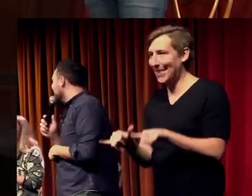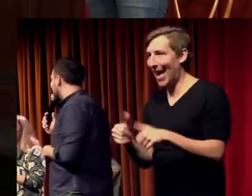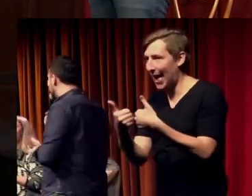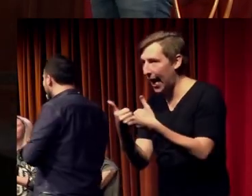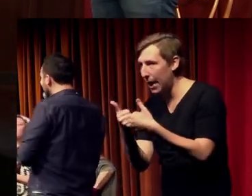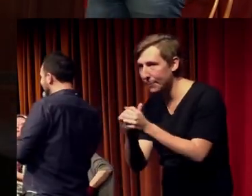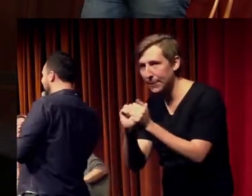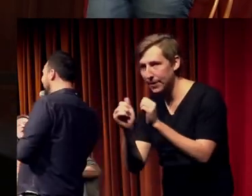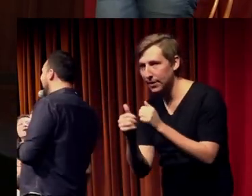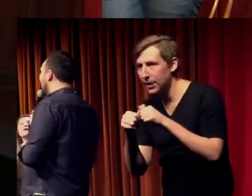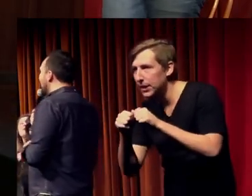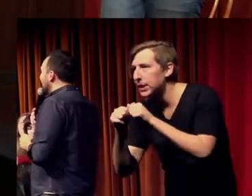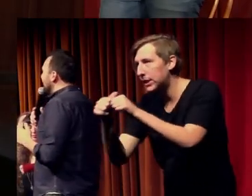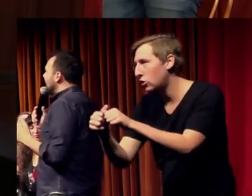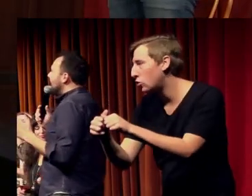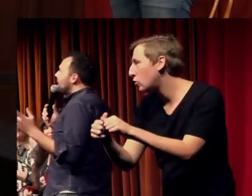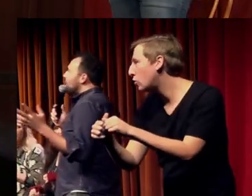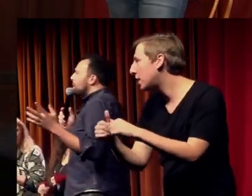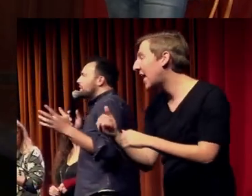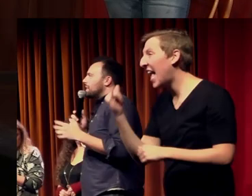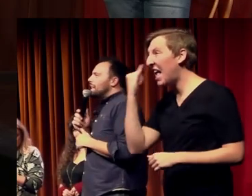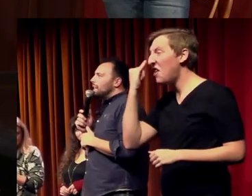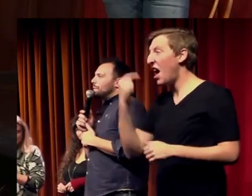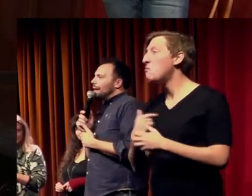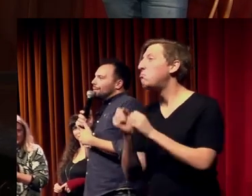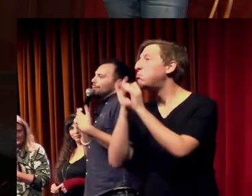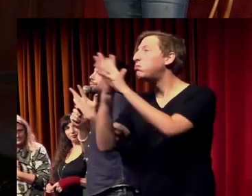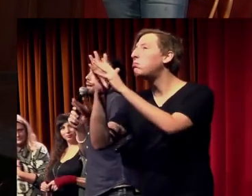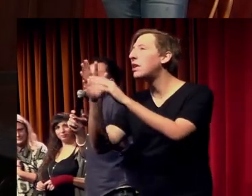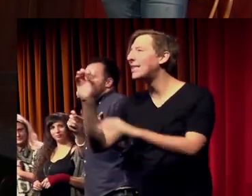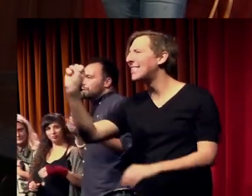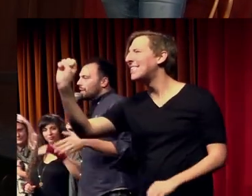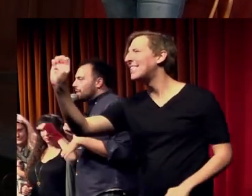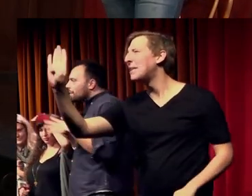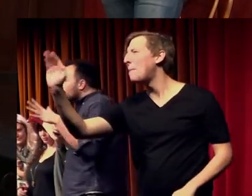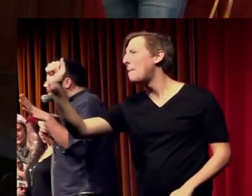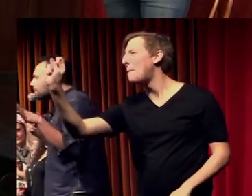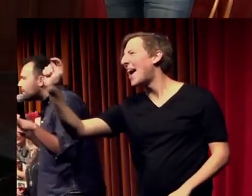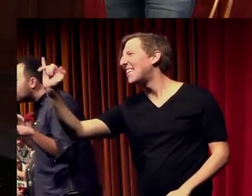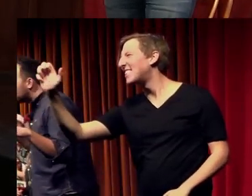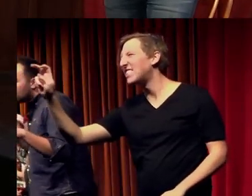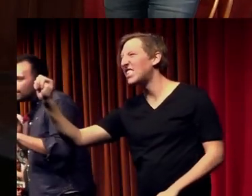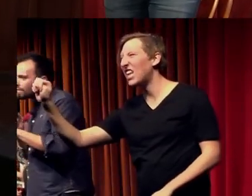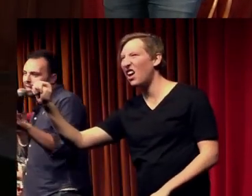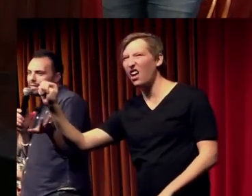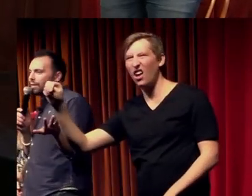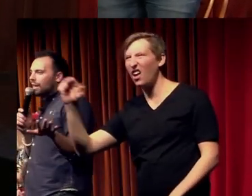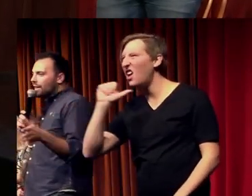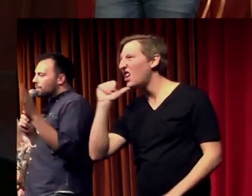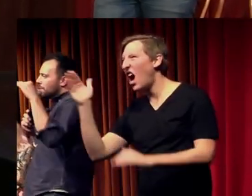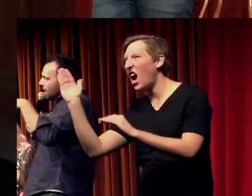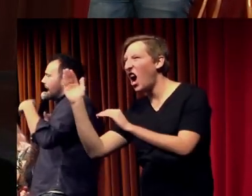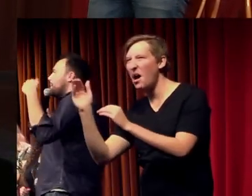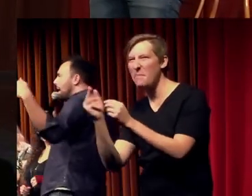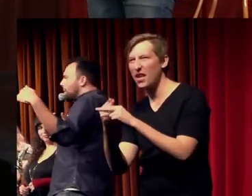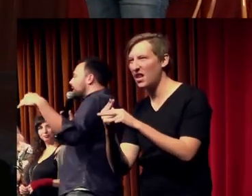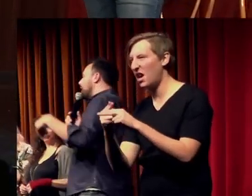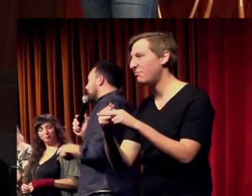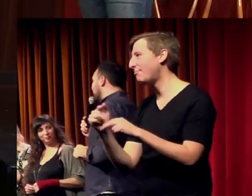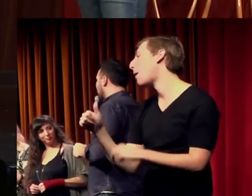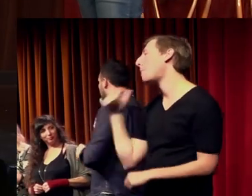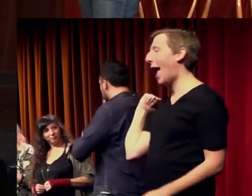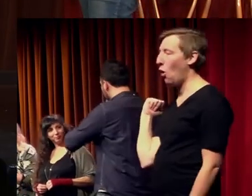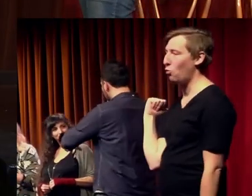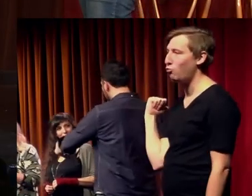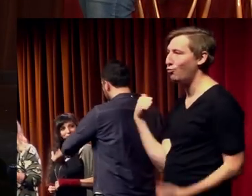Johns are very humble people. Yeah. Now if I were to say a name like Sebastian, that's not here. Yeah, that'd be like I'm out